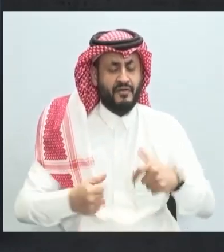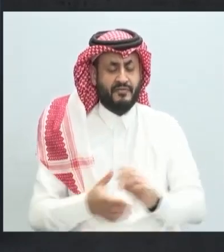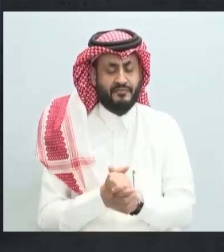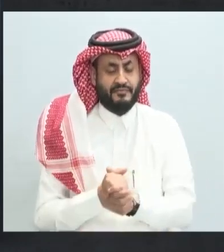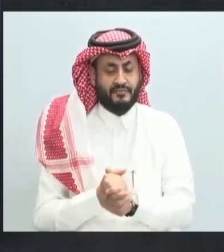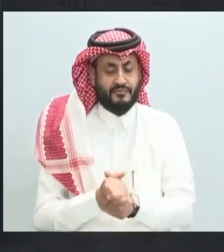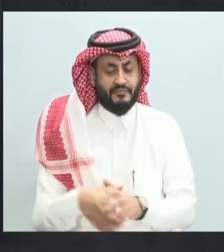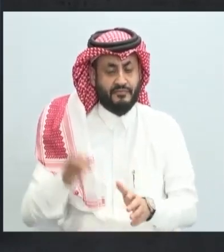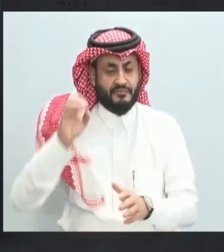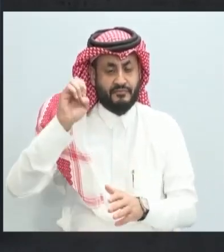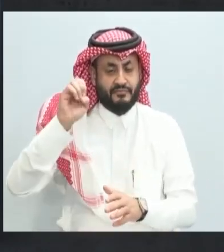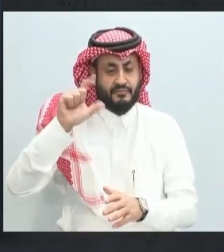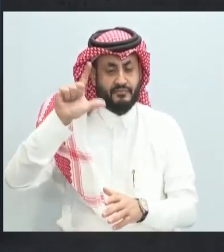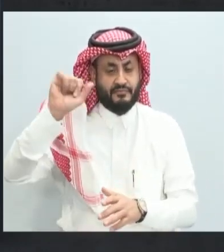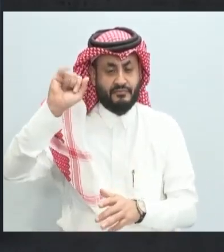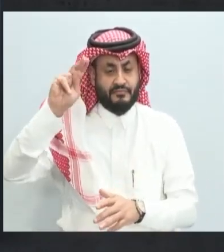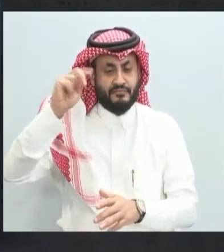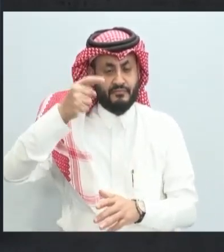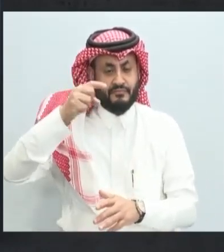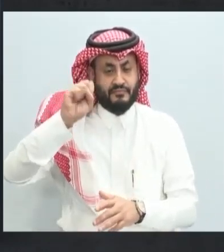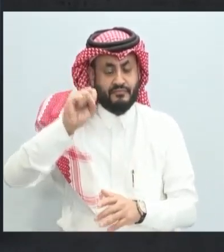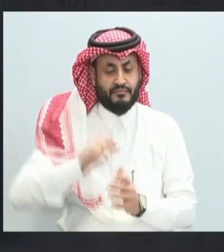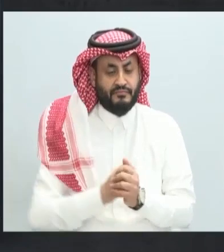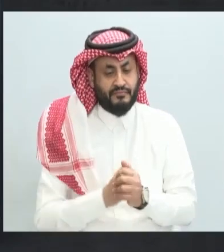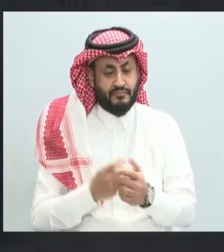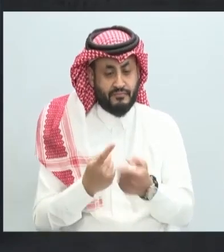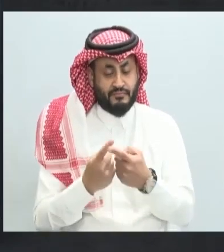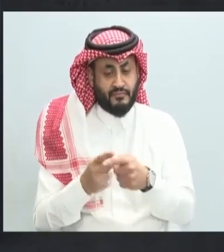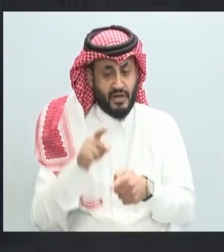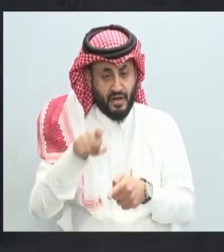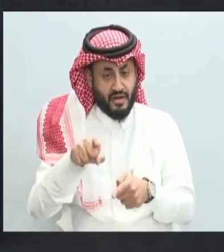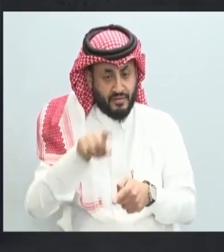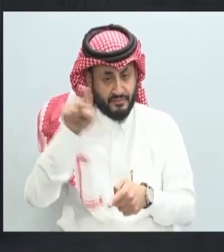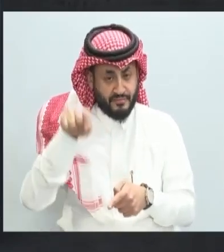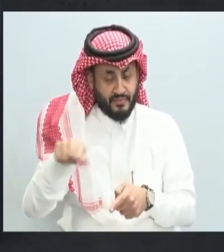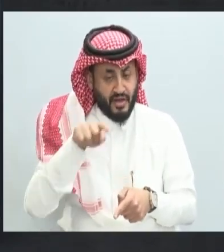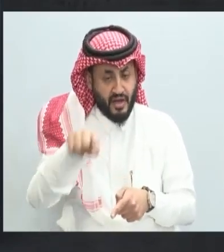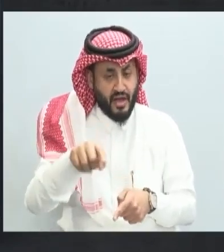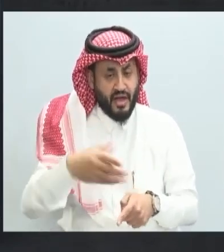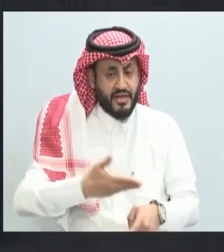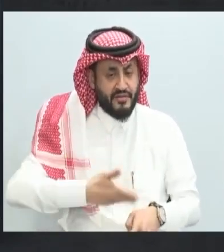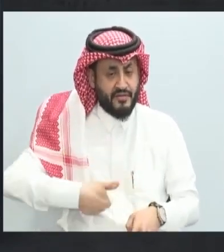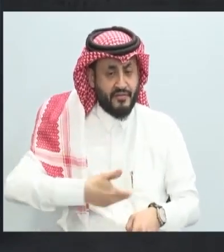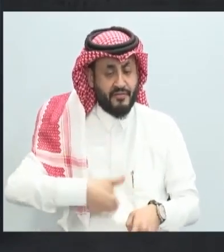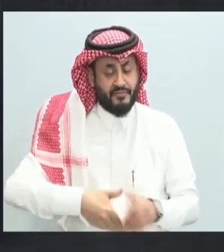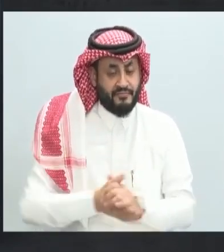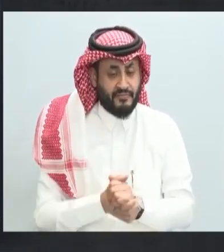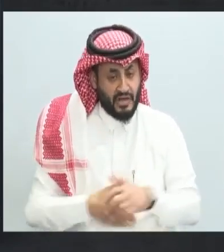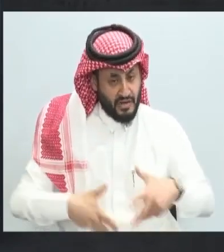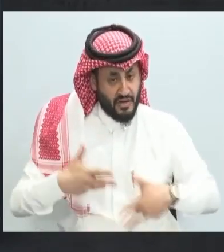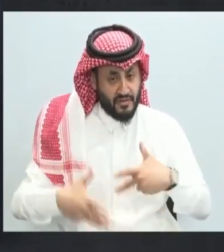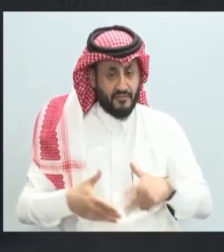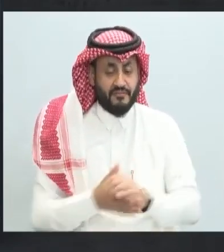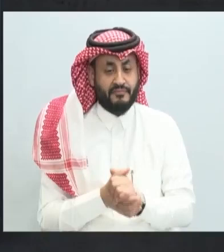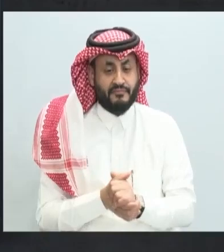For example, the first question here we have, are you hungry? Hungry is a